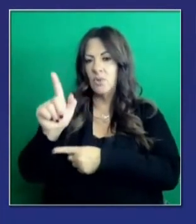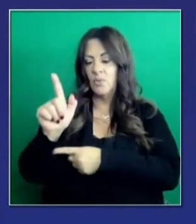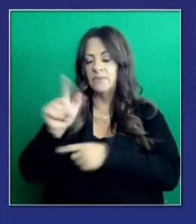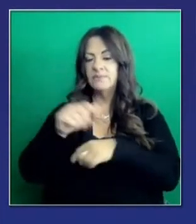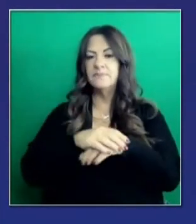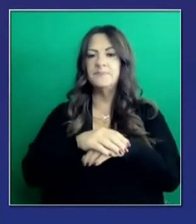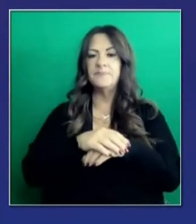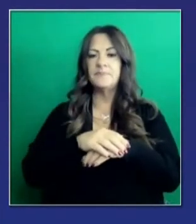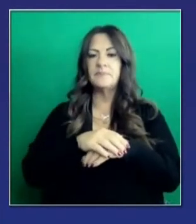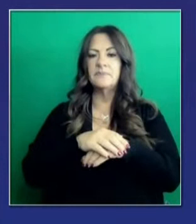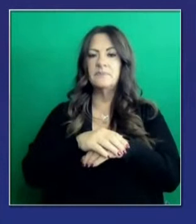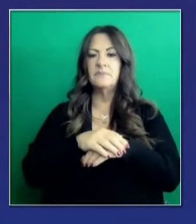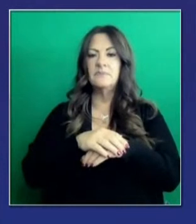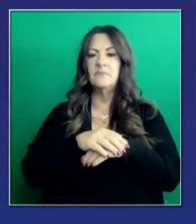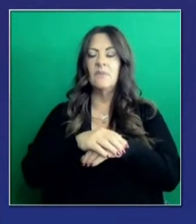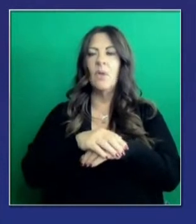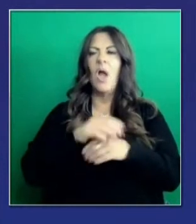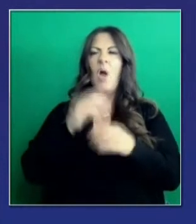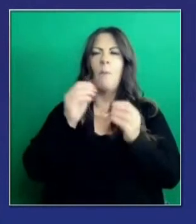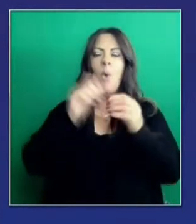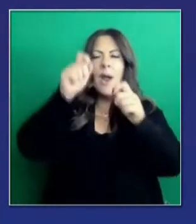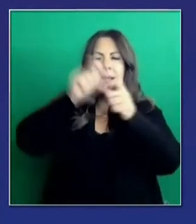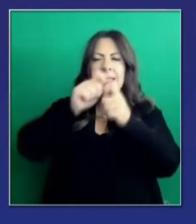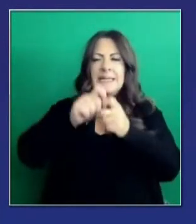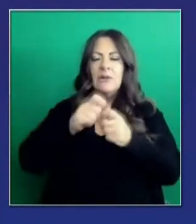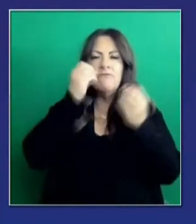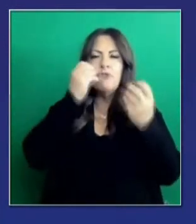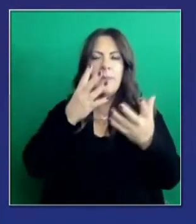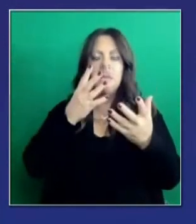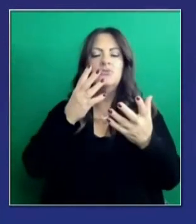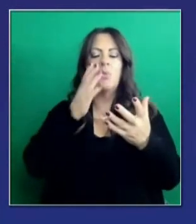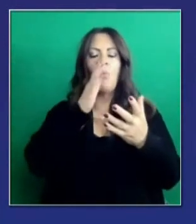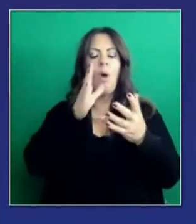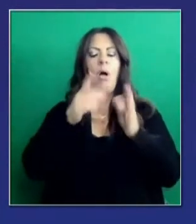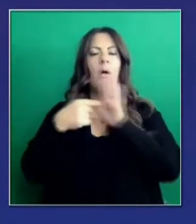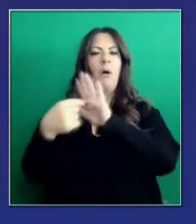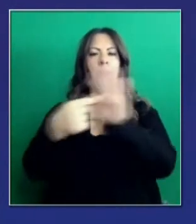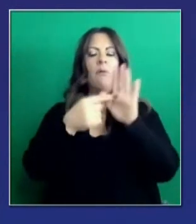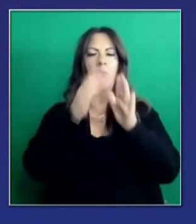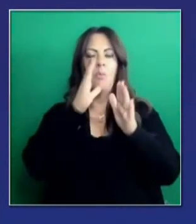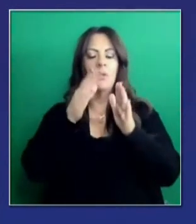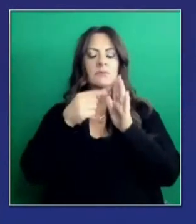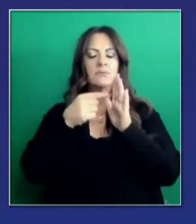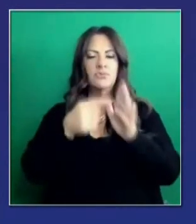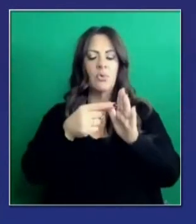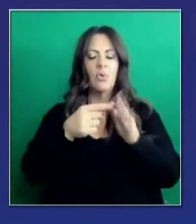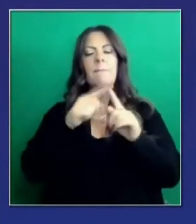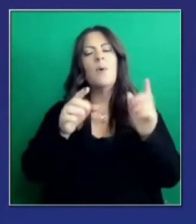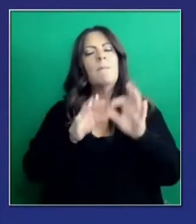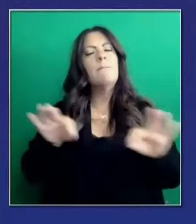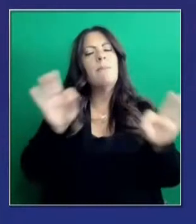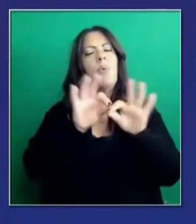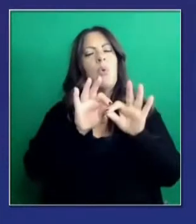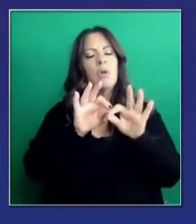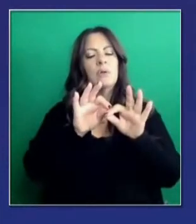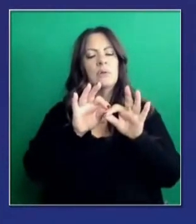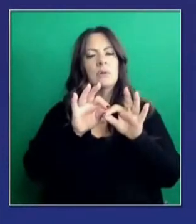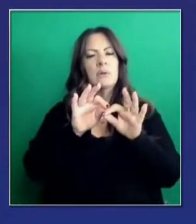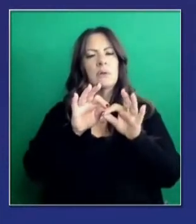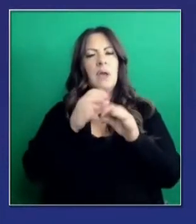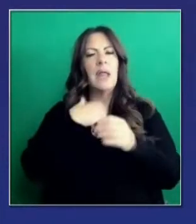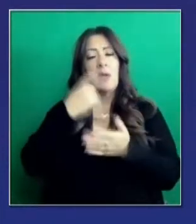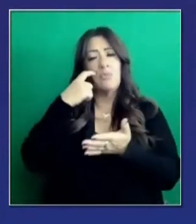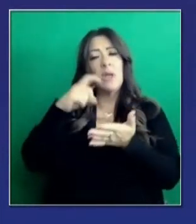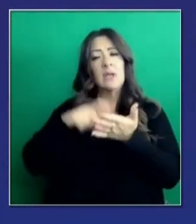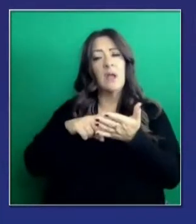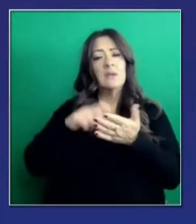this is put forward to the legislature this week with urgency. But here's an important thing that is urgent, and I recognize it, and that's